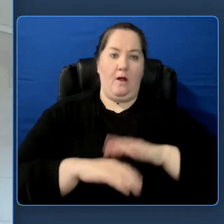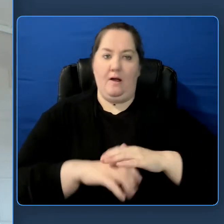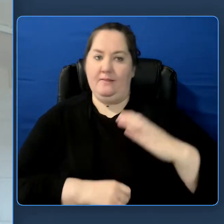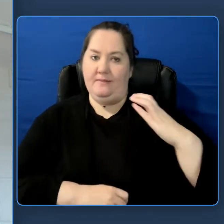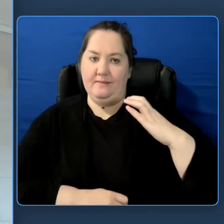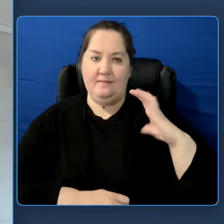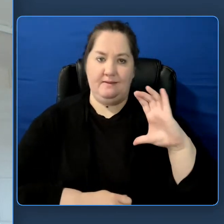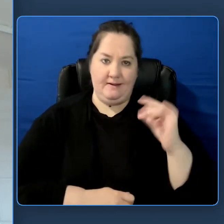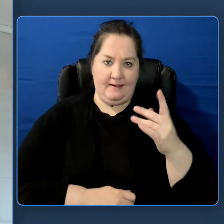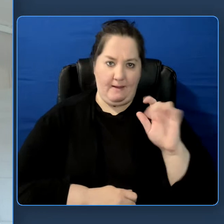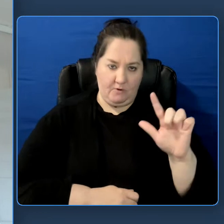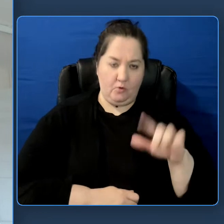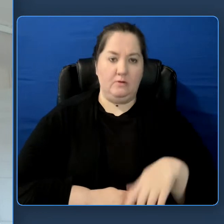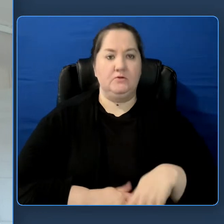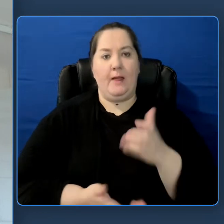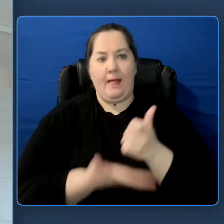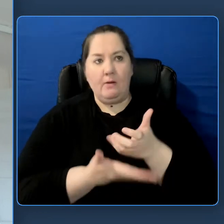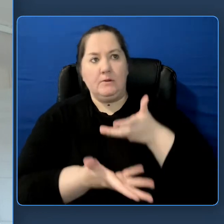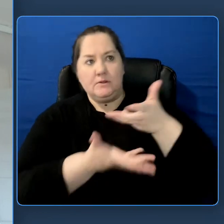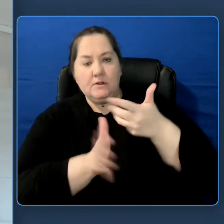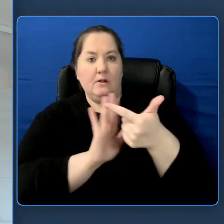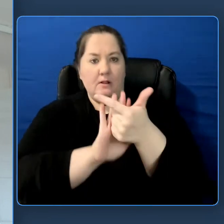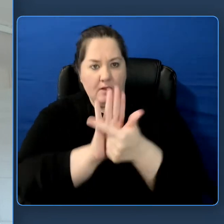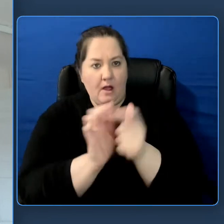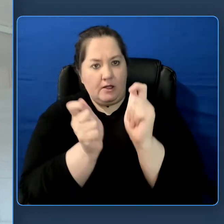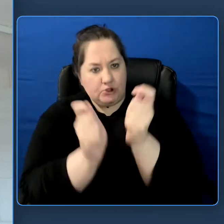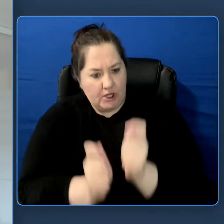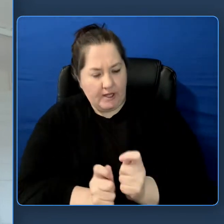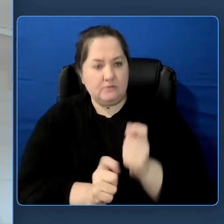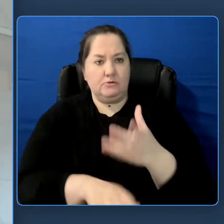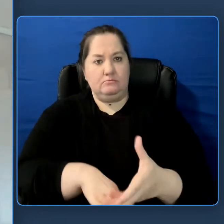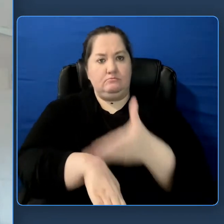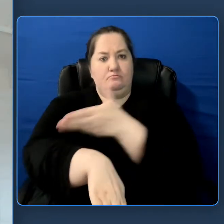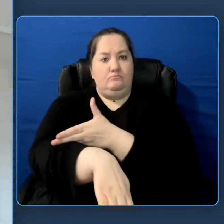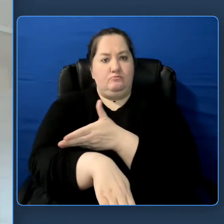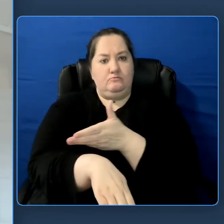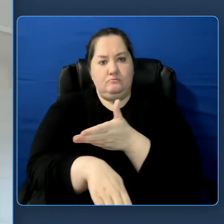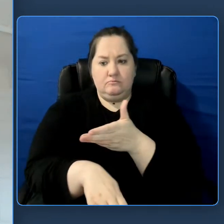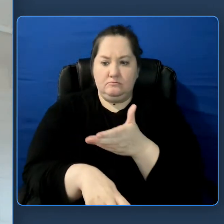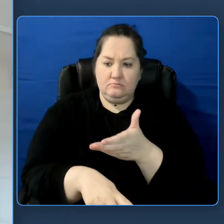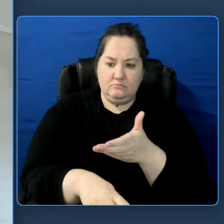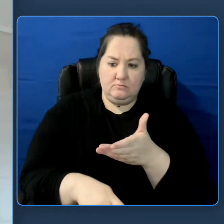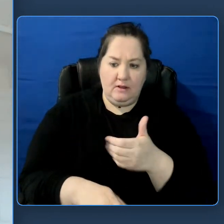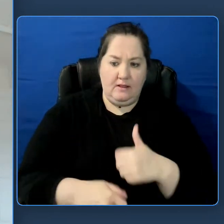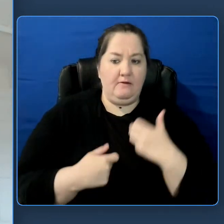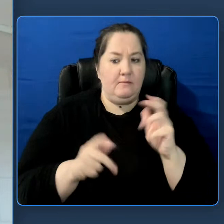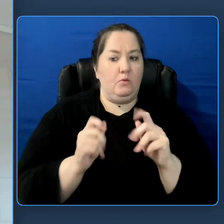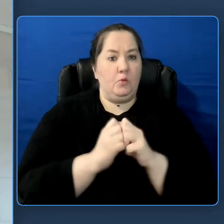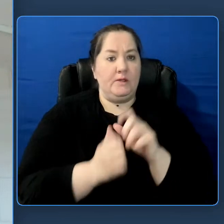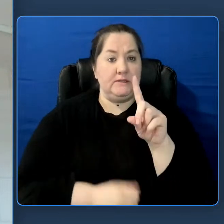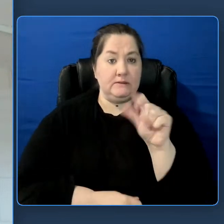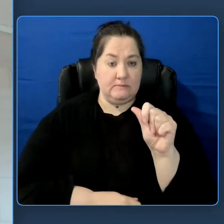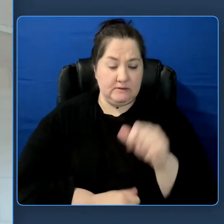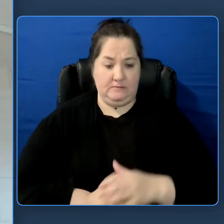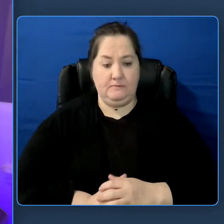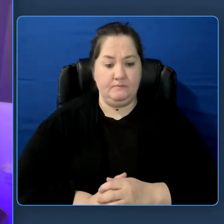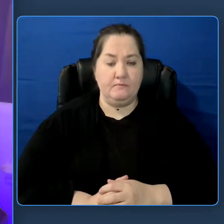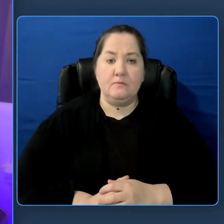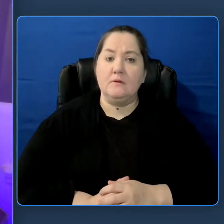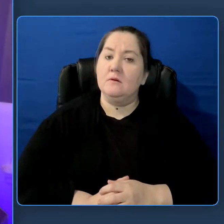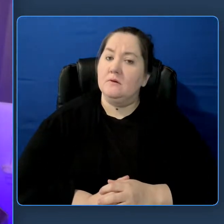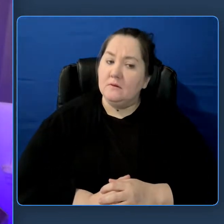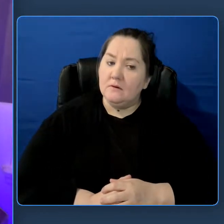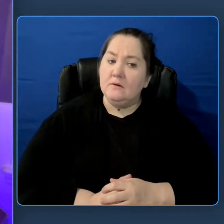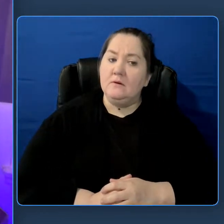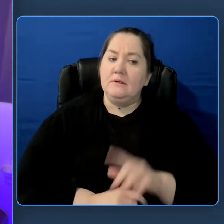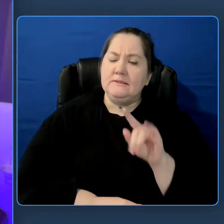policy change to kind of help with improve the lives of people with disabilities. So